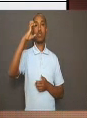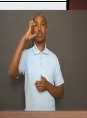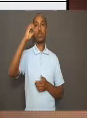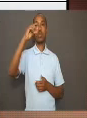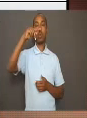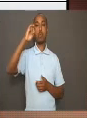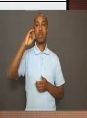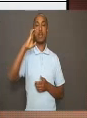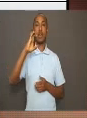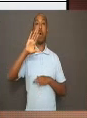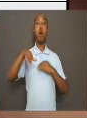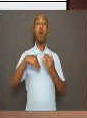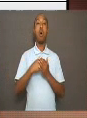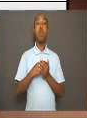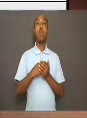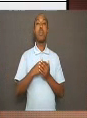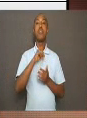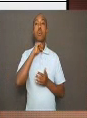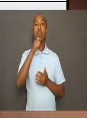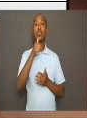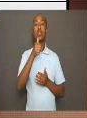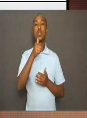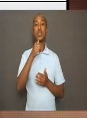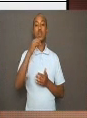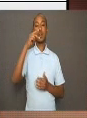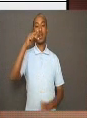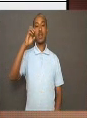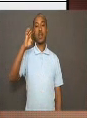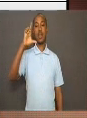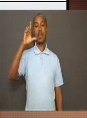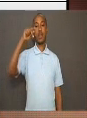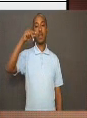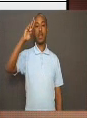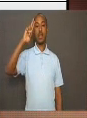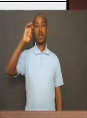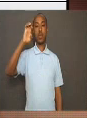all hygroscopic substances are deliquescent.